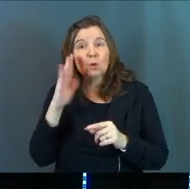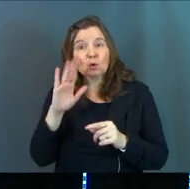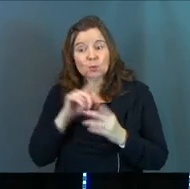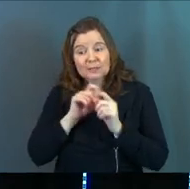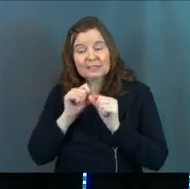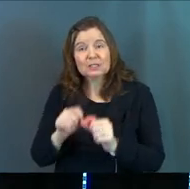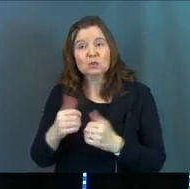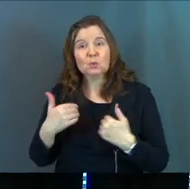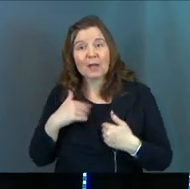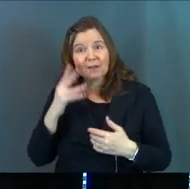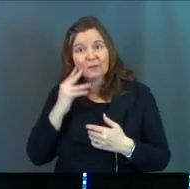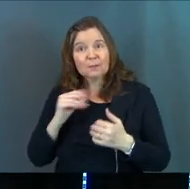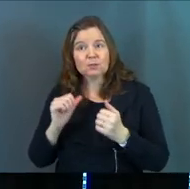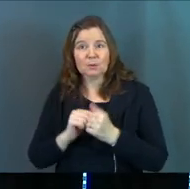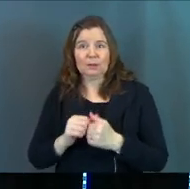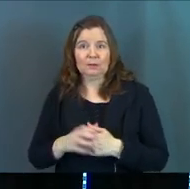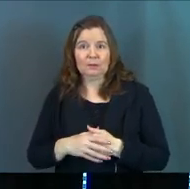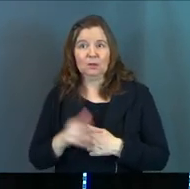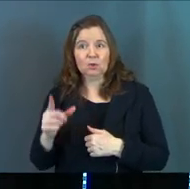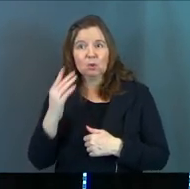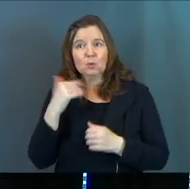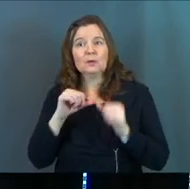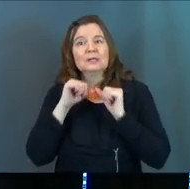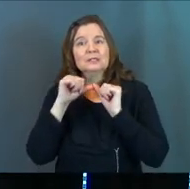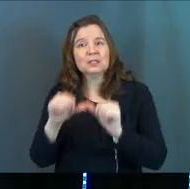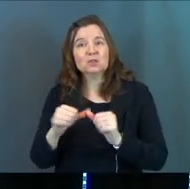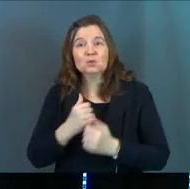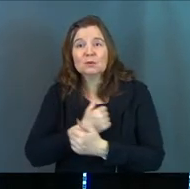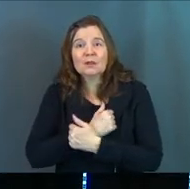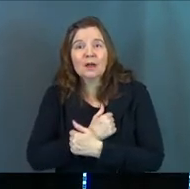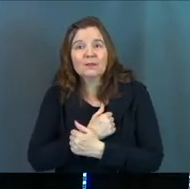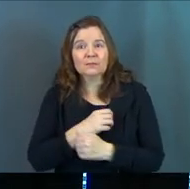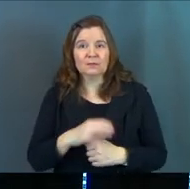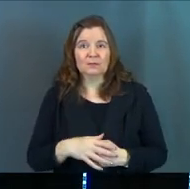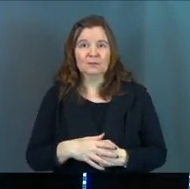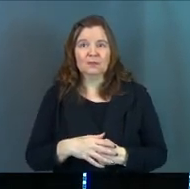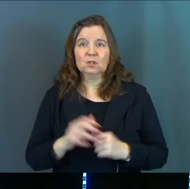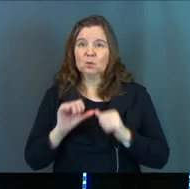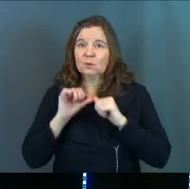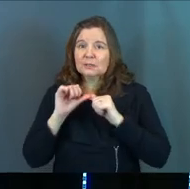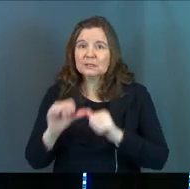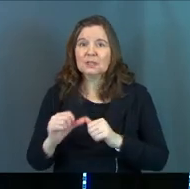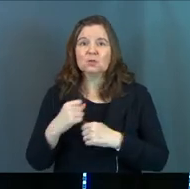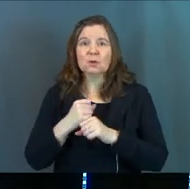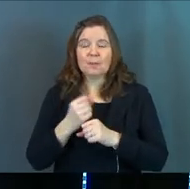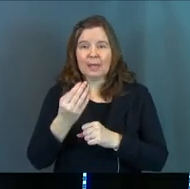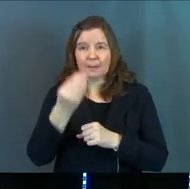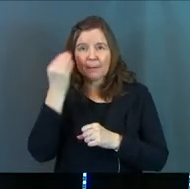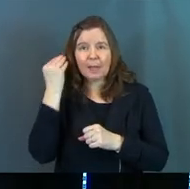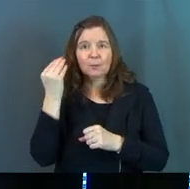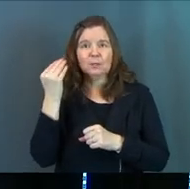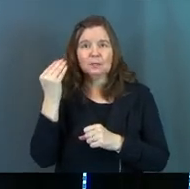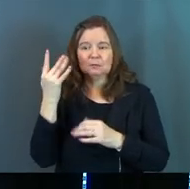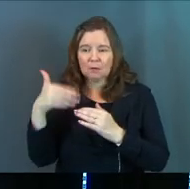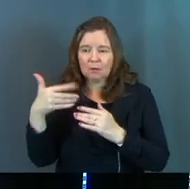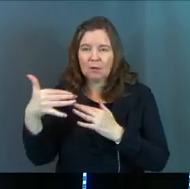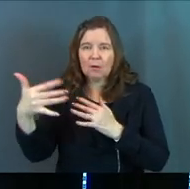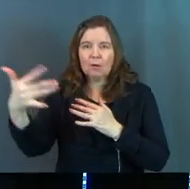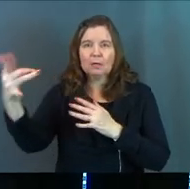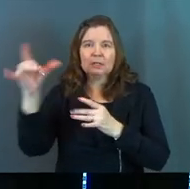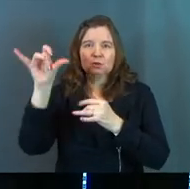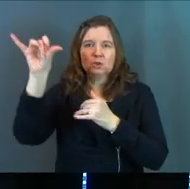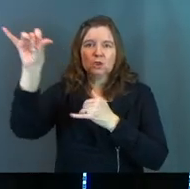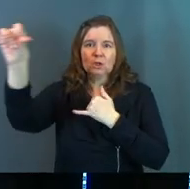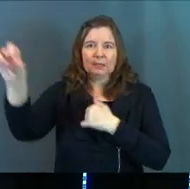you will continue to have experiences. You will continue to love. You will continue to make memories on